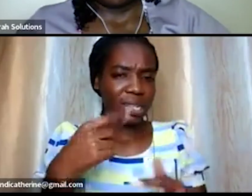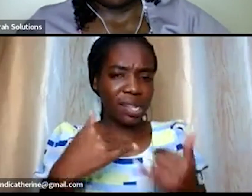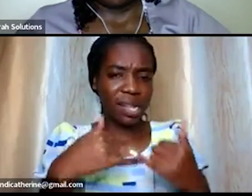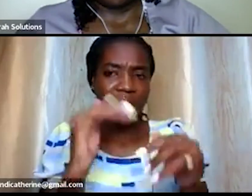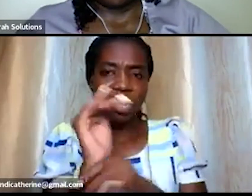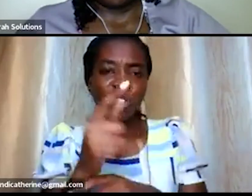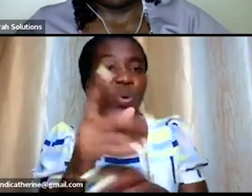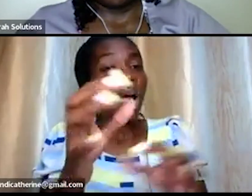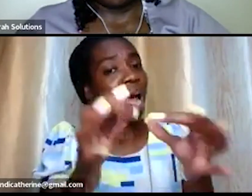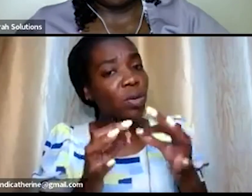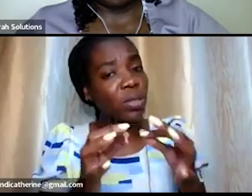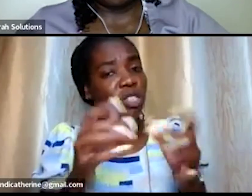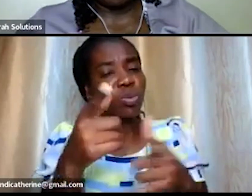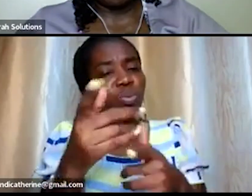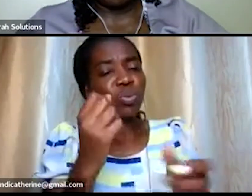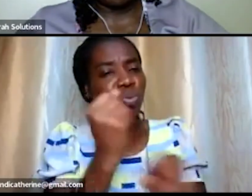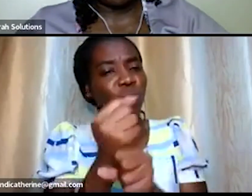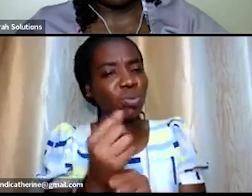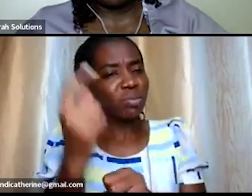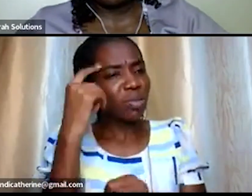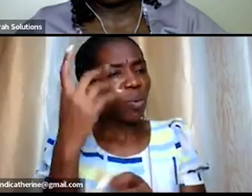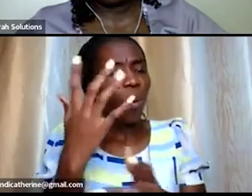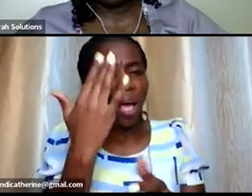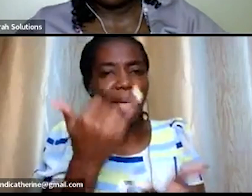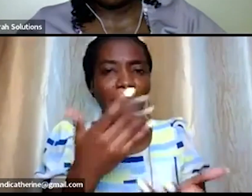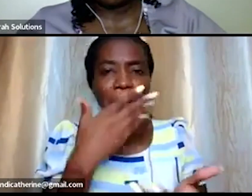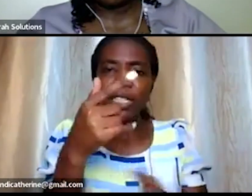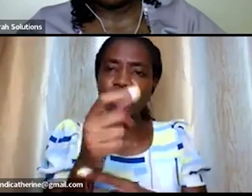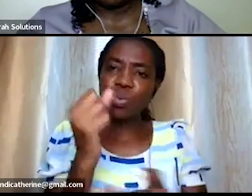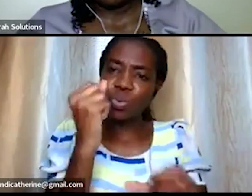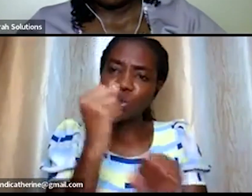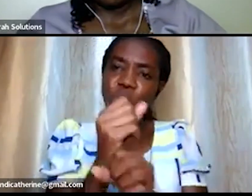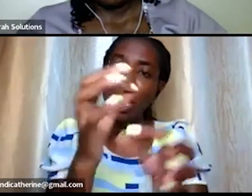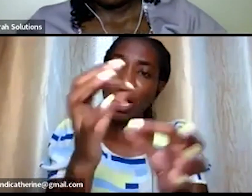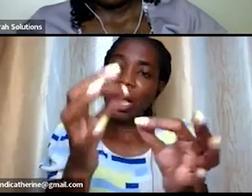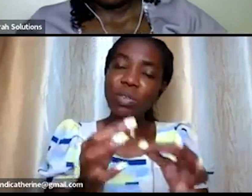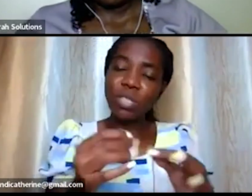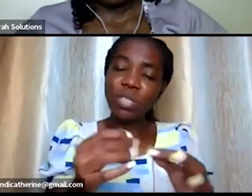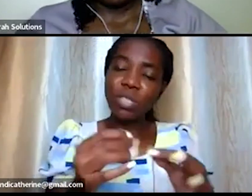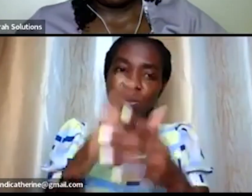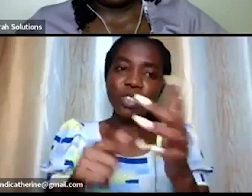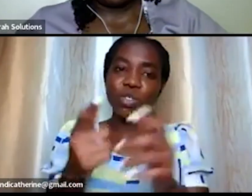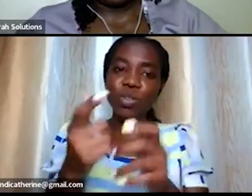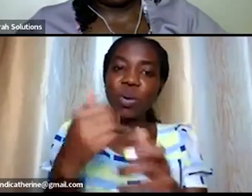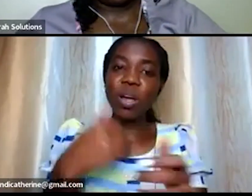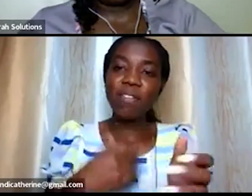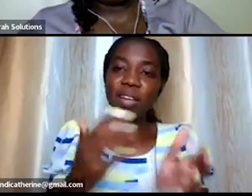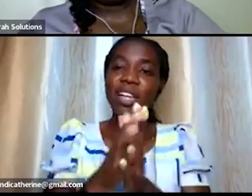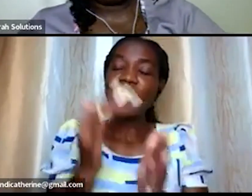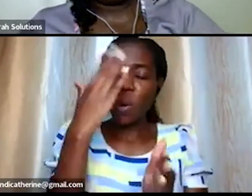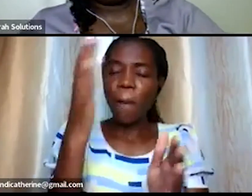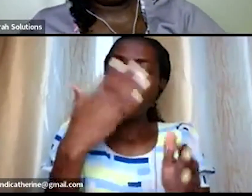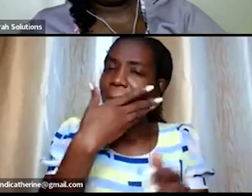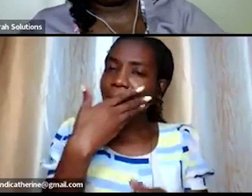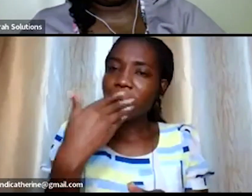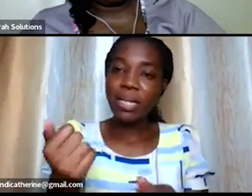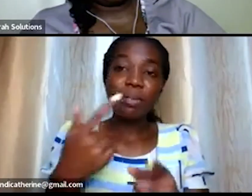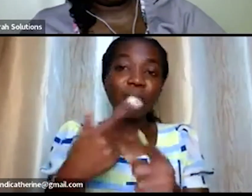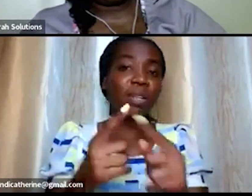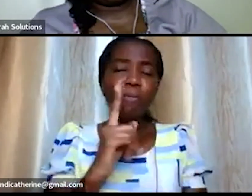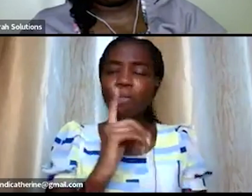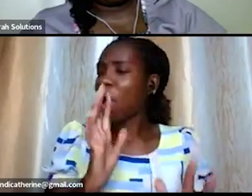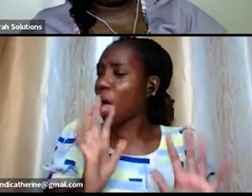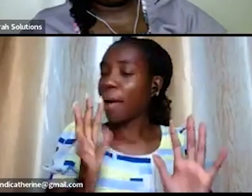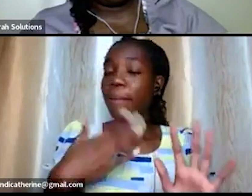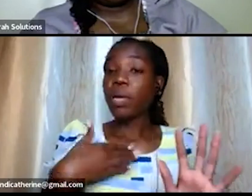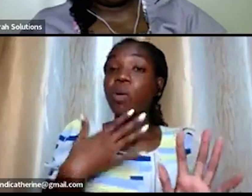accountant. You should have pursued accounting because this is what you have and this is what you know best. He said, Yusuf, that's not what I